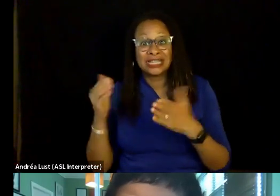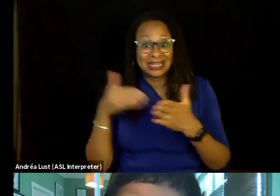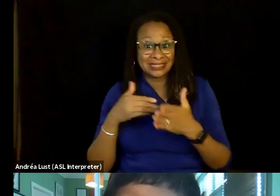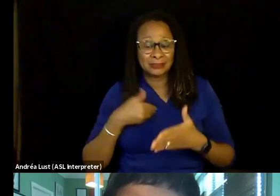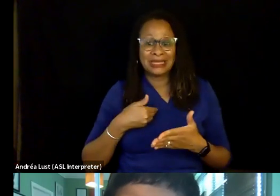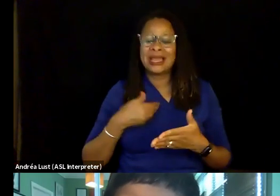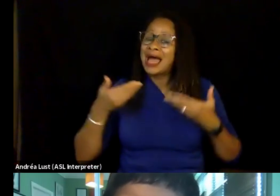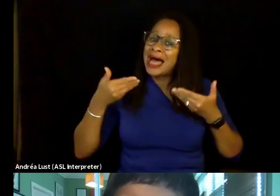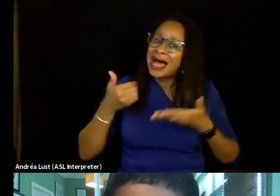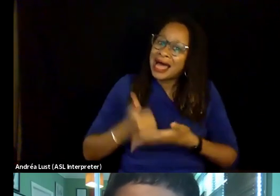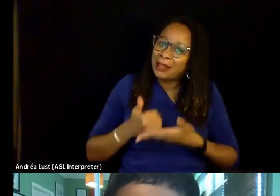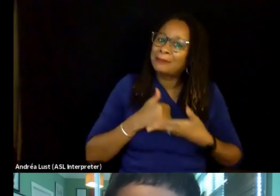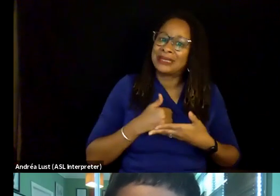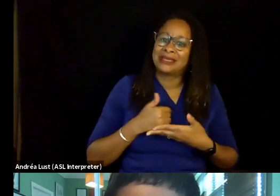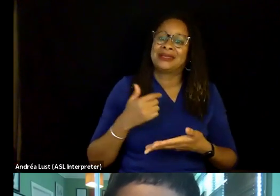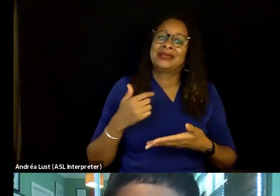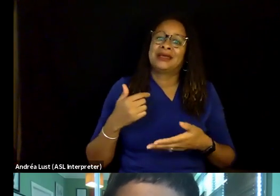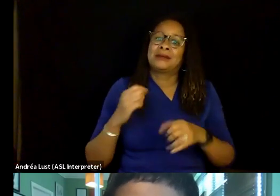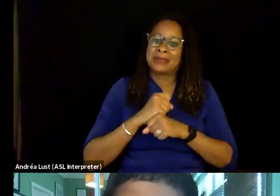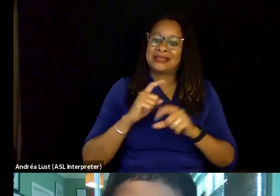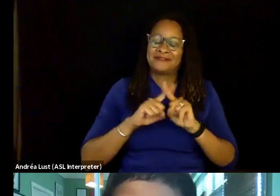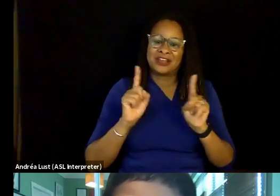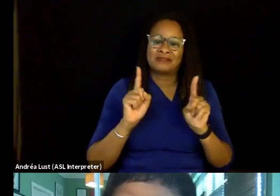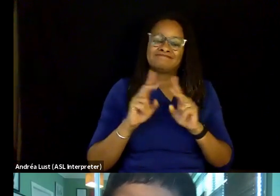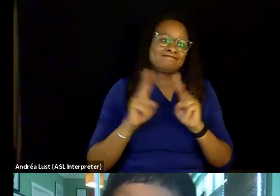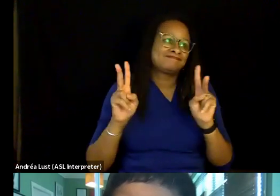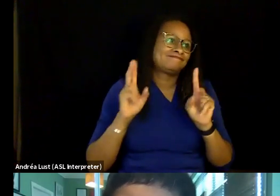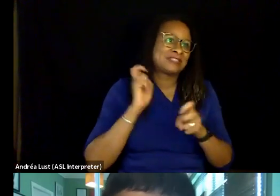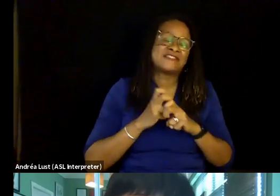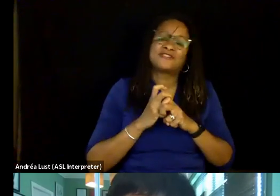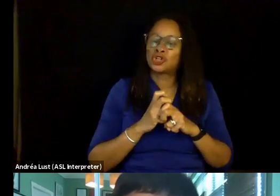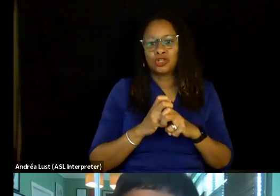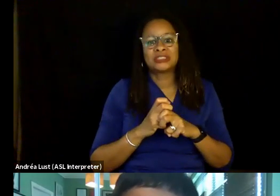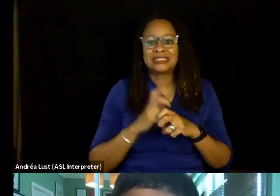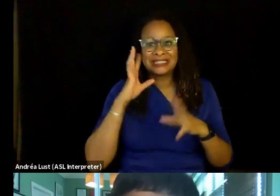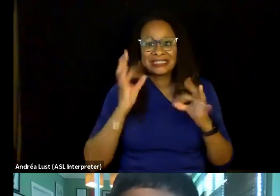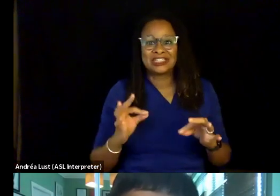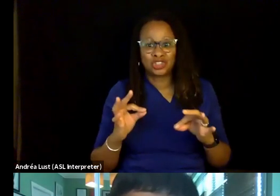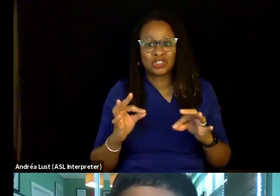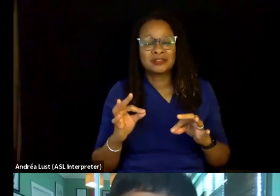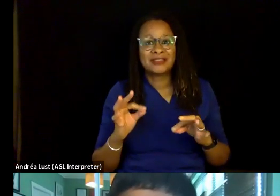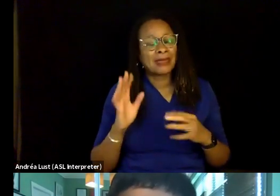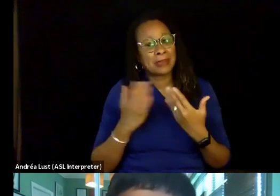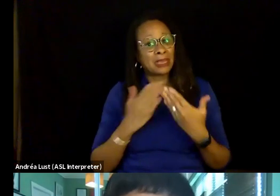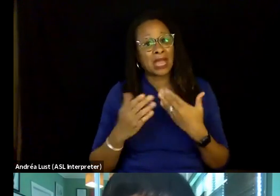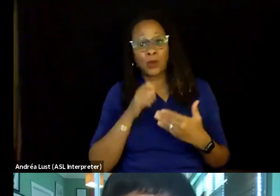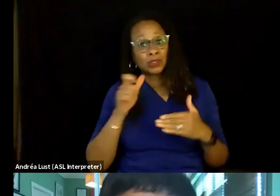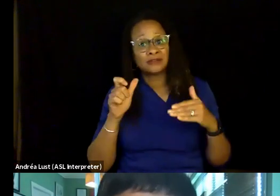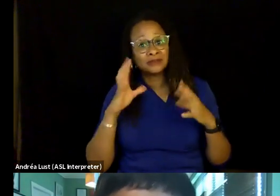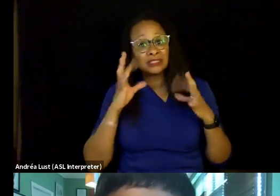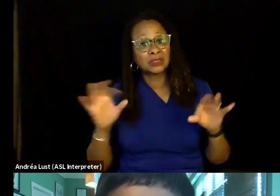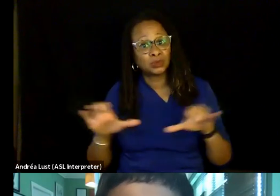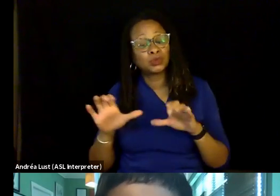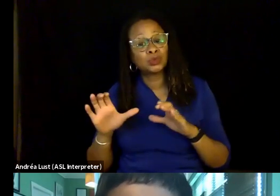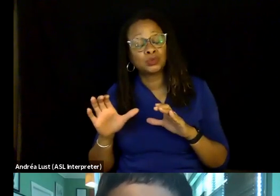make very difficult decisions that I probably would not have made in the evolution of journalism, that I probably would